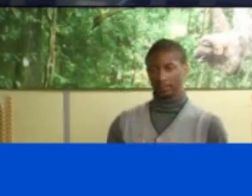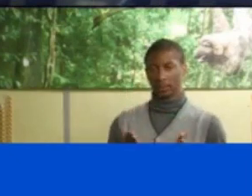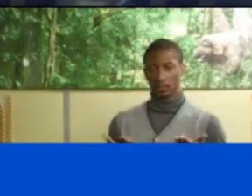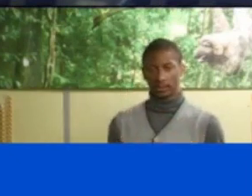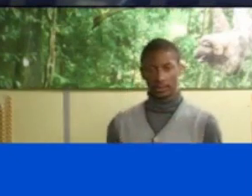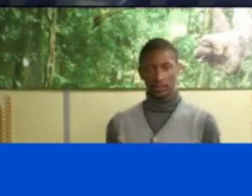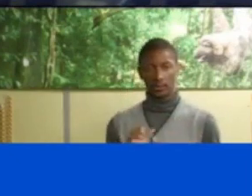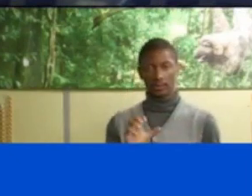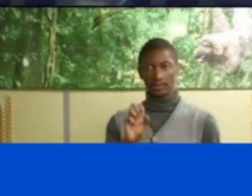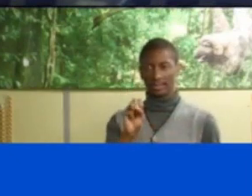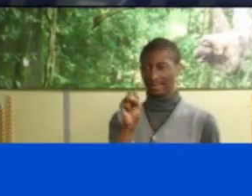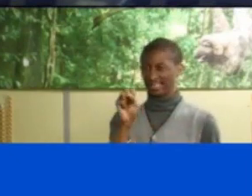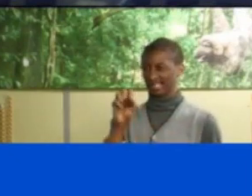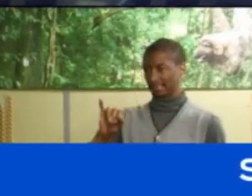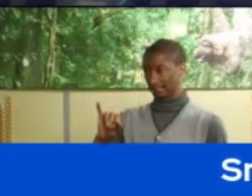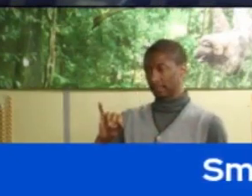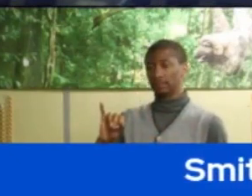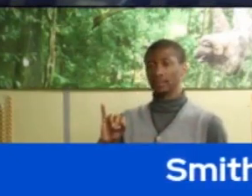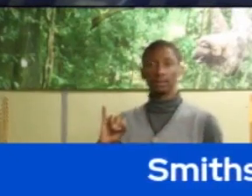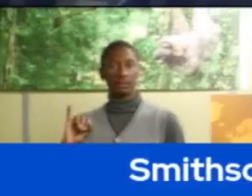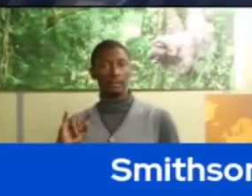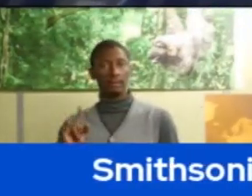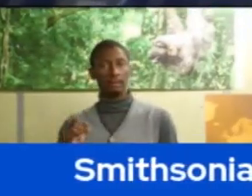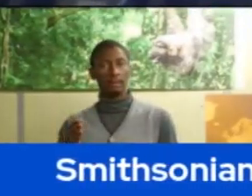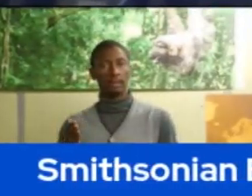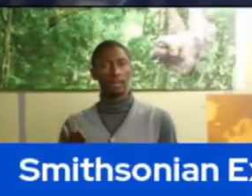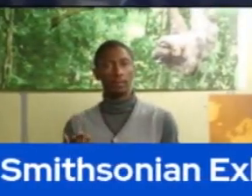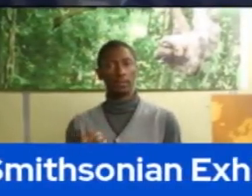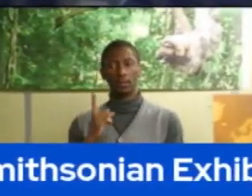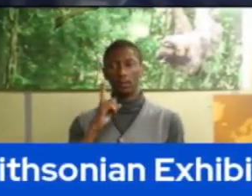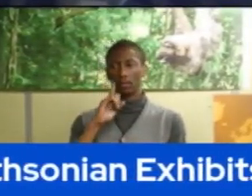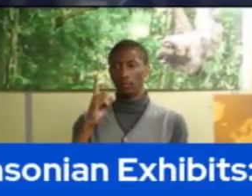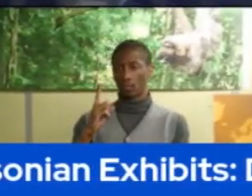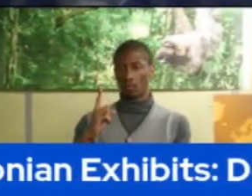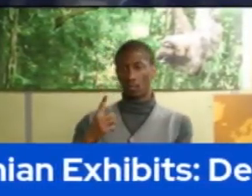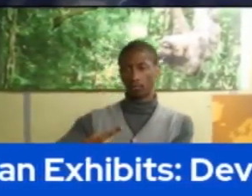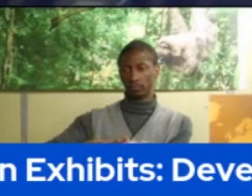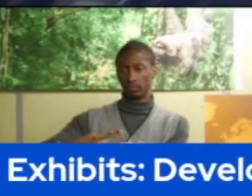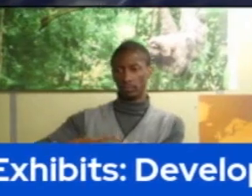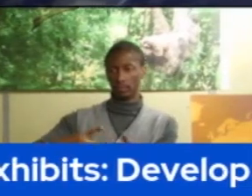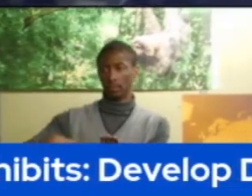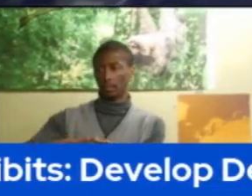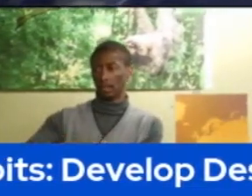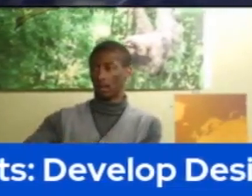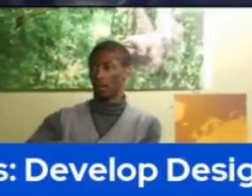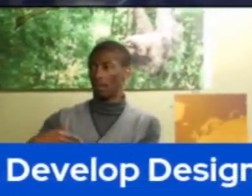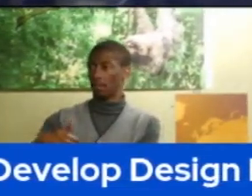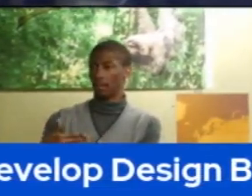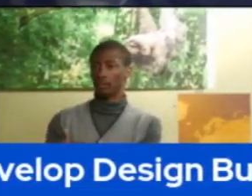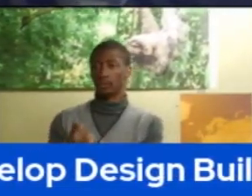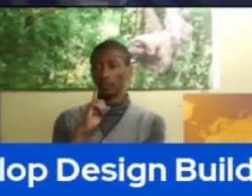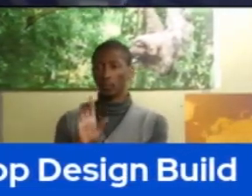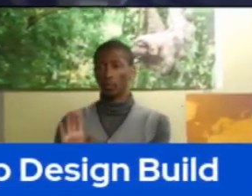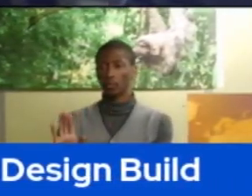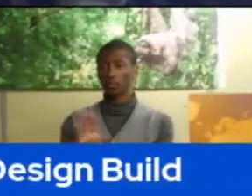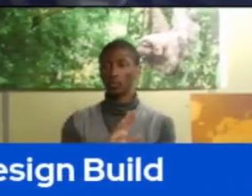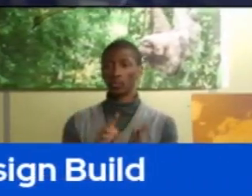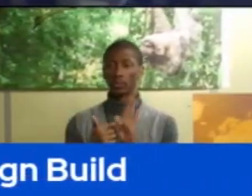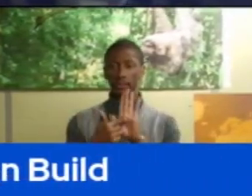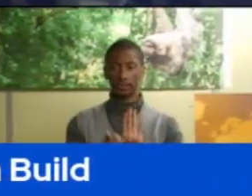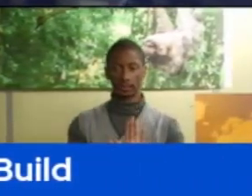and I'm here to give you a talk about budgeting for your exhibit. Um, Slide number